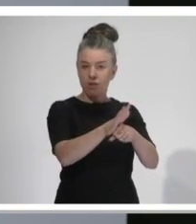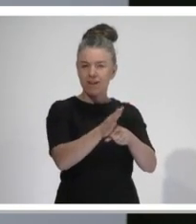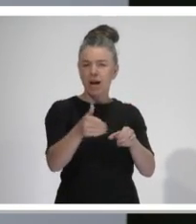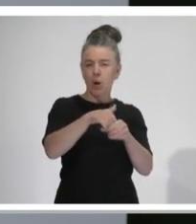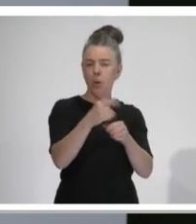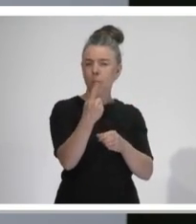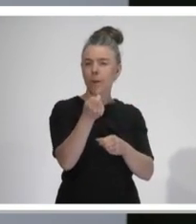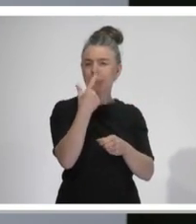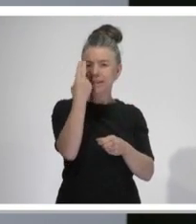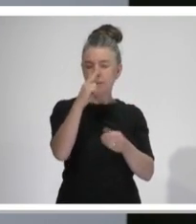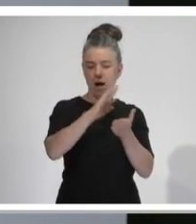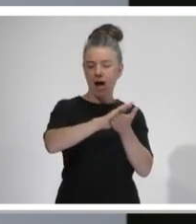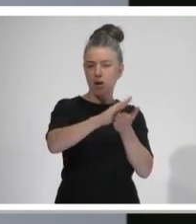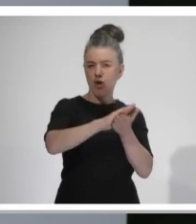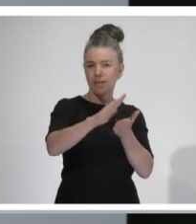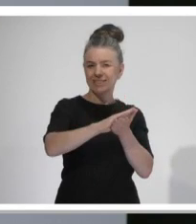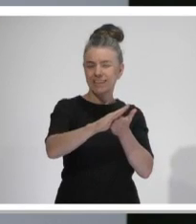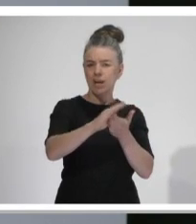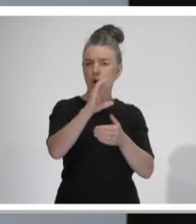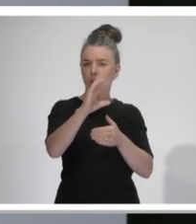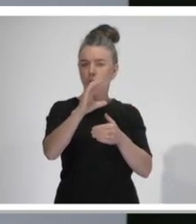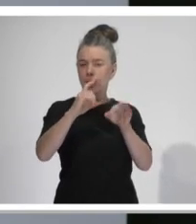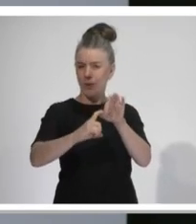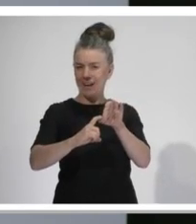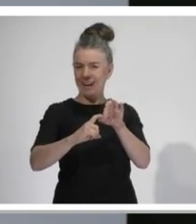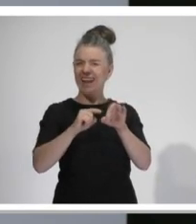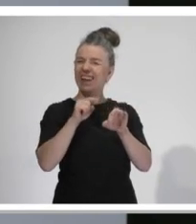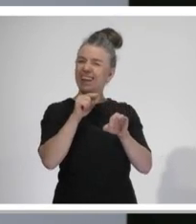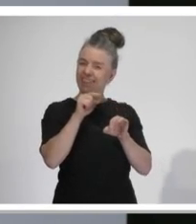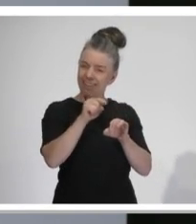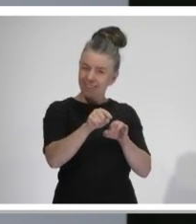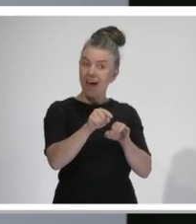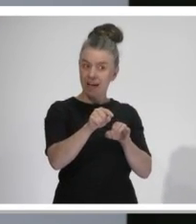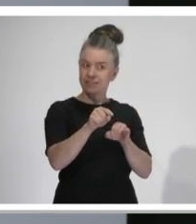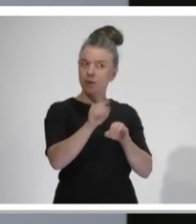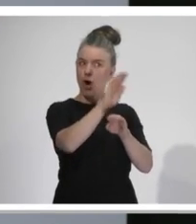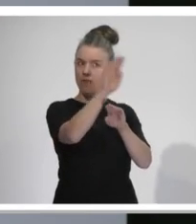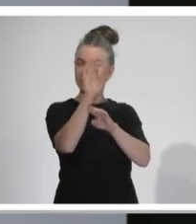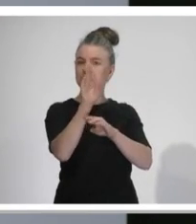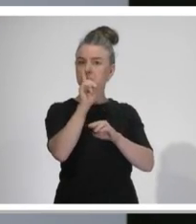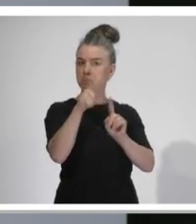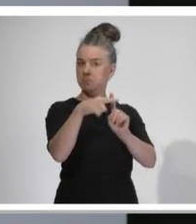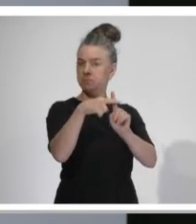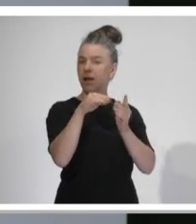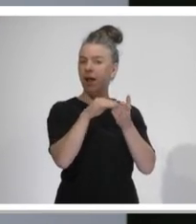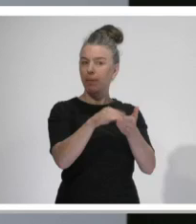including hydroxychloroquine, which is one of a number of drugs which have got attention across the world as potentially a treatment for the